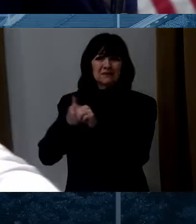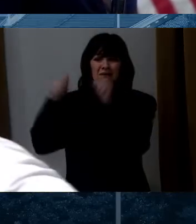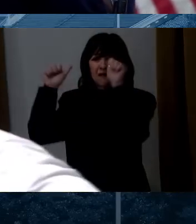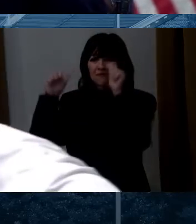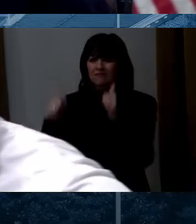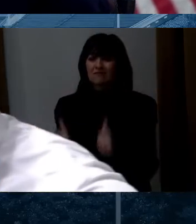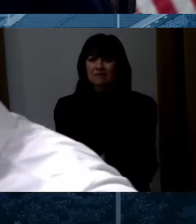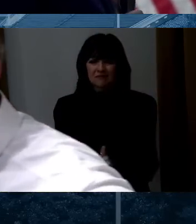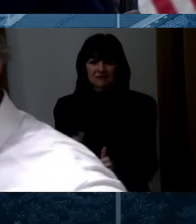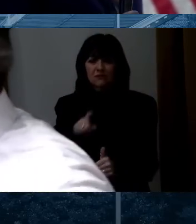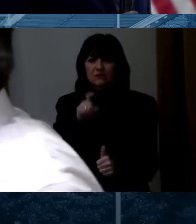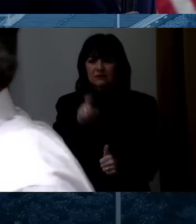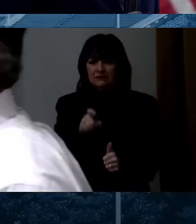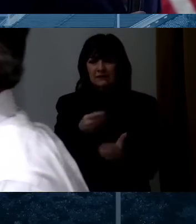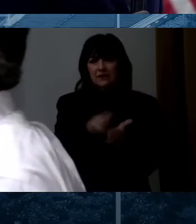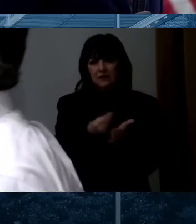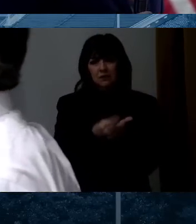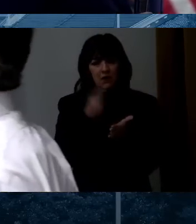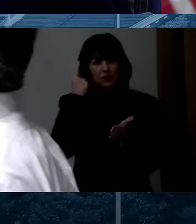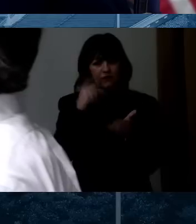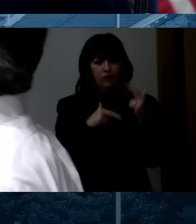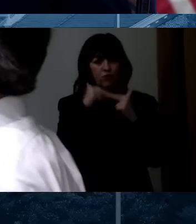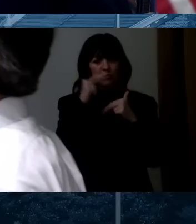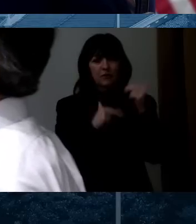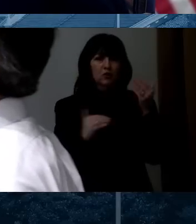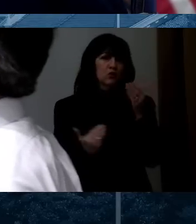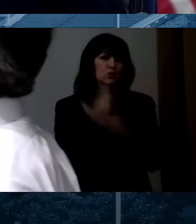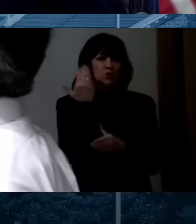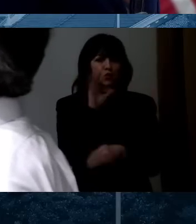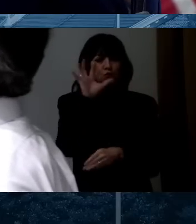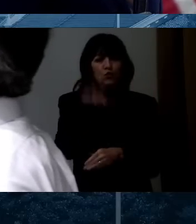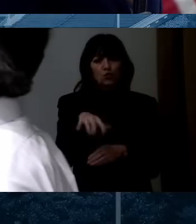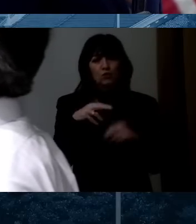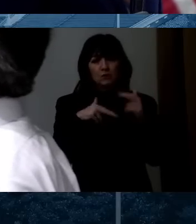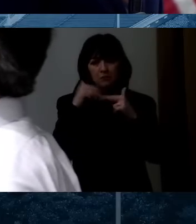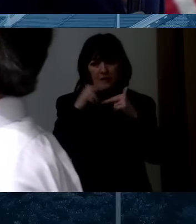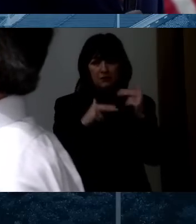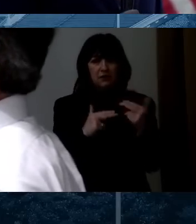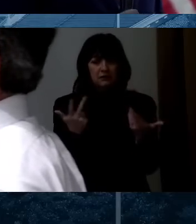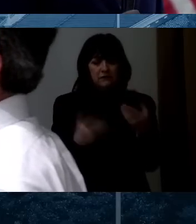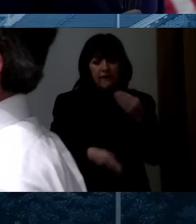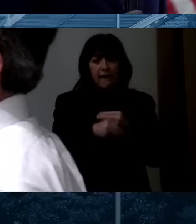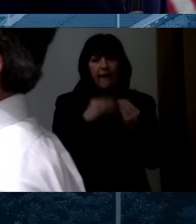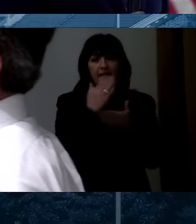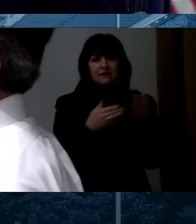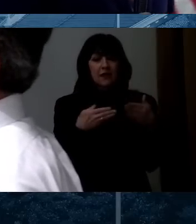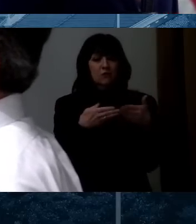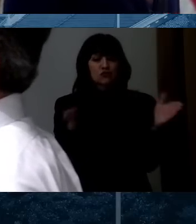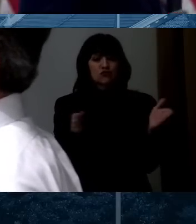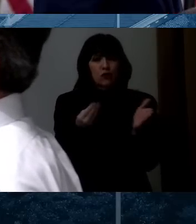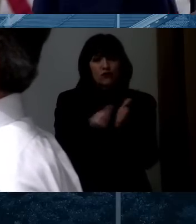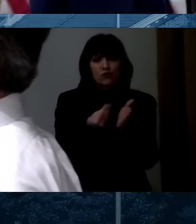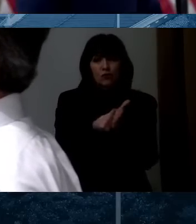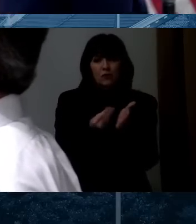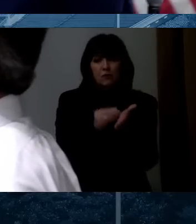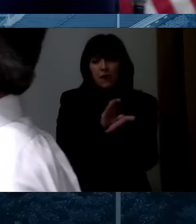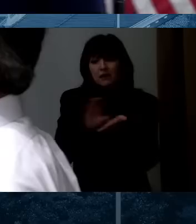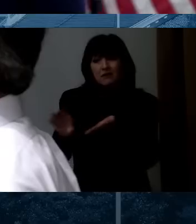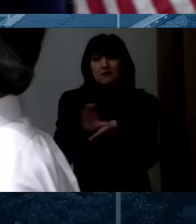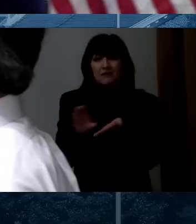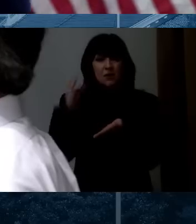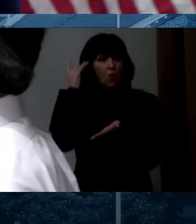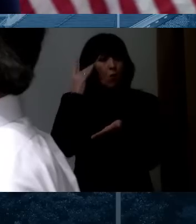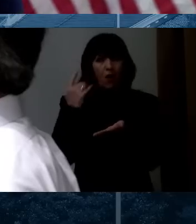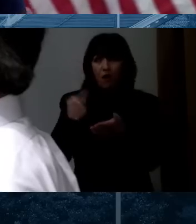to build a new facility, but we're going to have to add some general funds to address inflation from that, and that comes up to